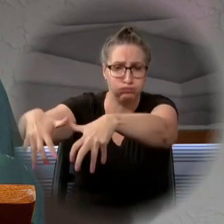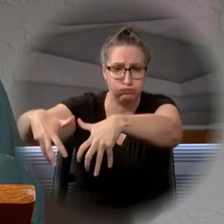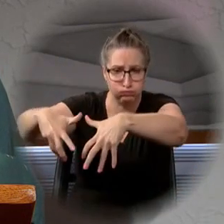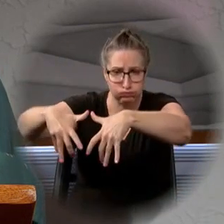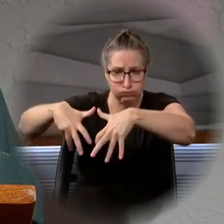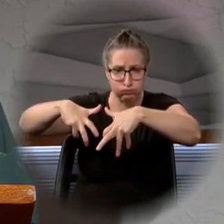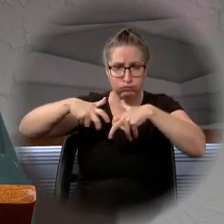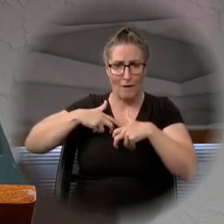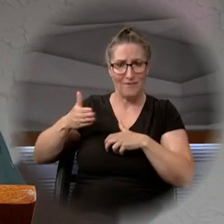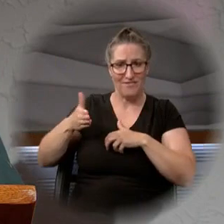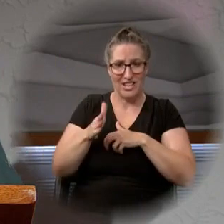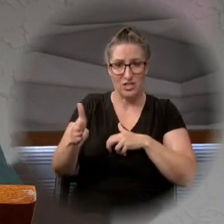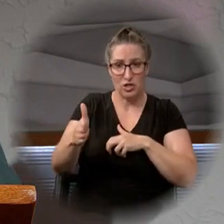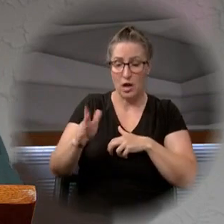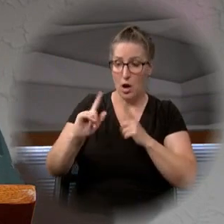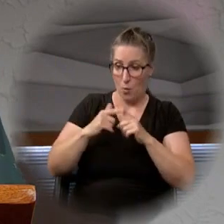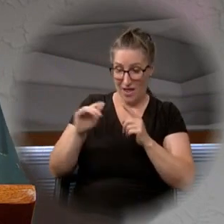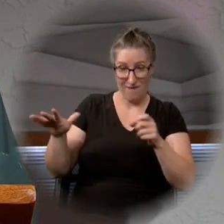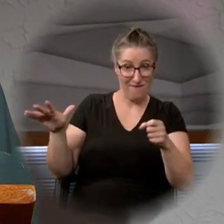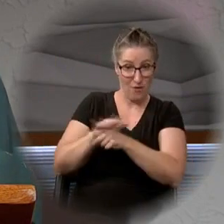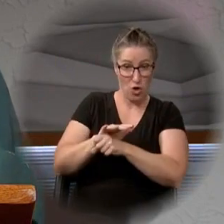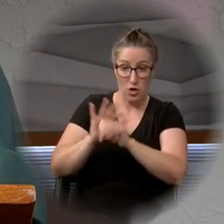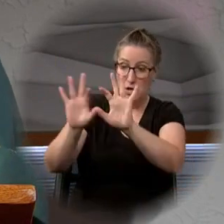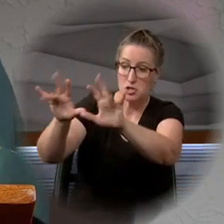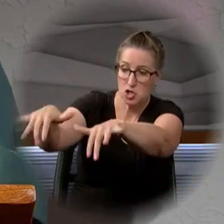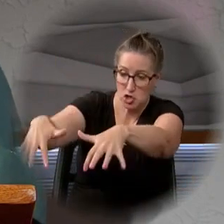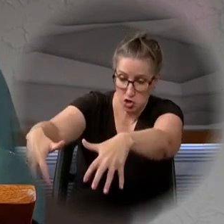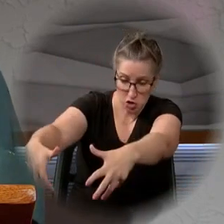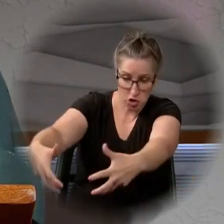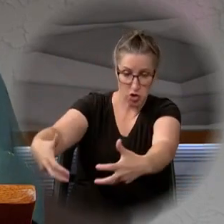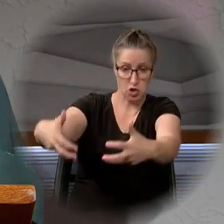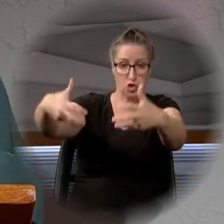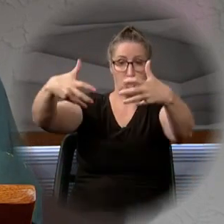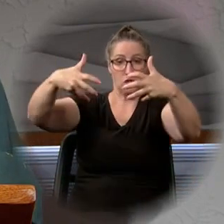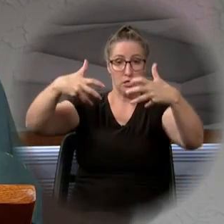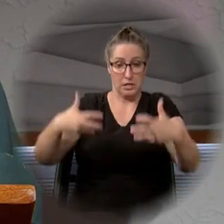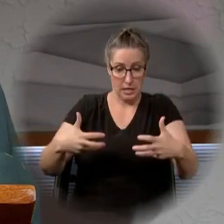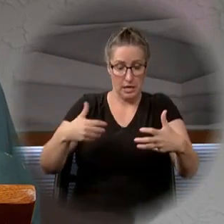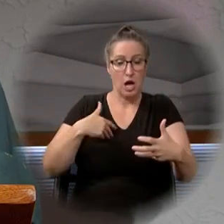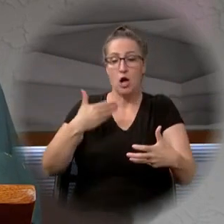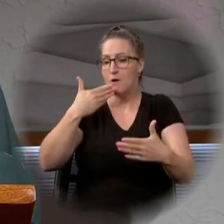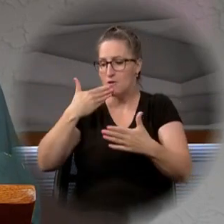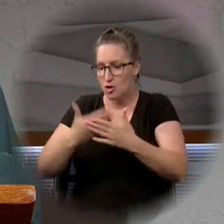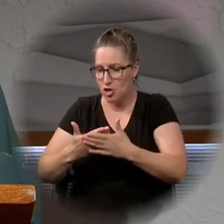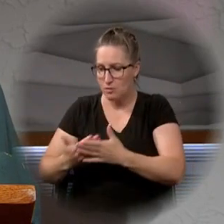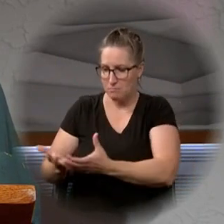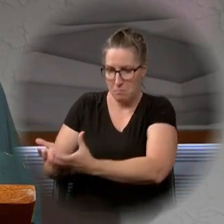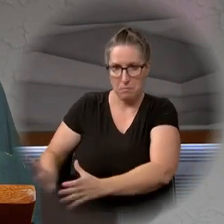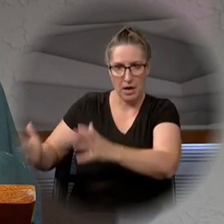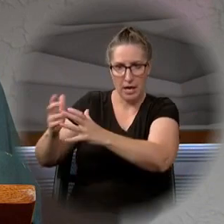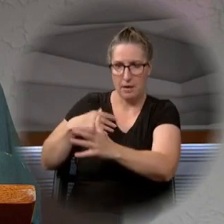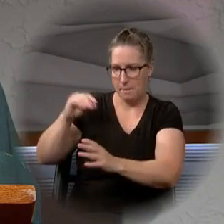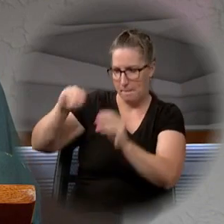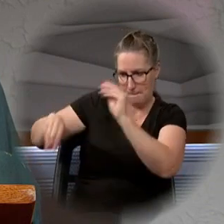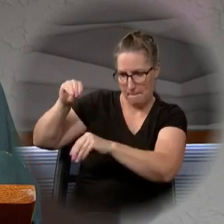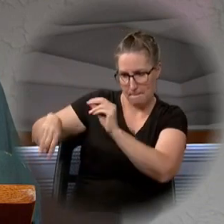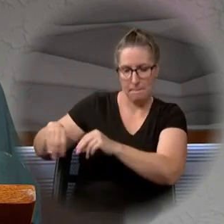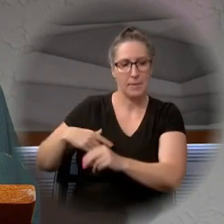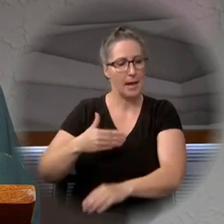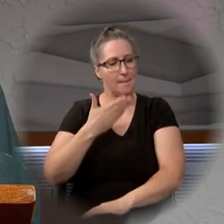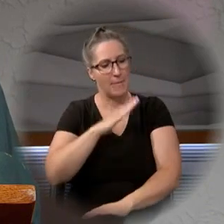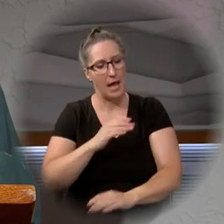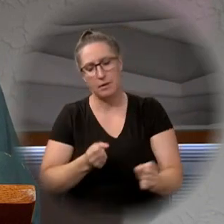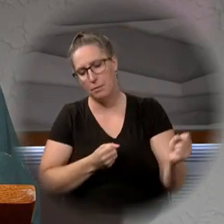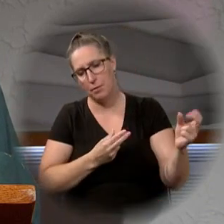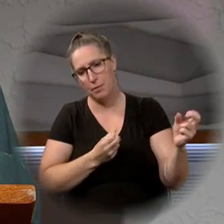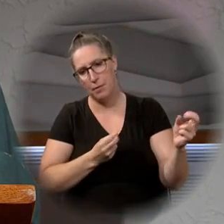kind. When it is full, they haul it ashore and sit down to put what is good into buckets. What is bad, they